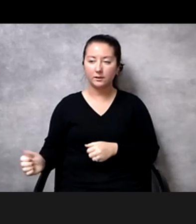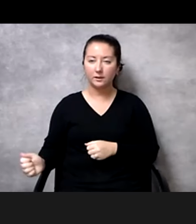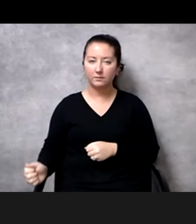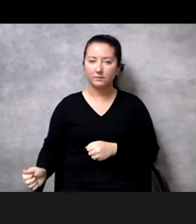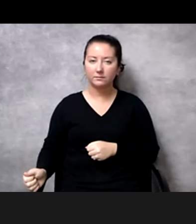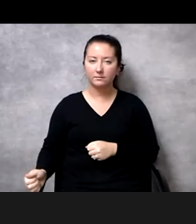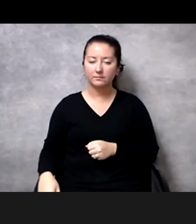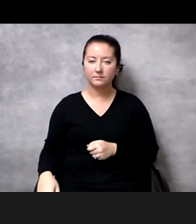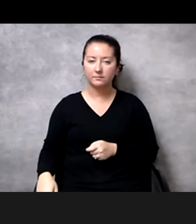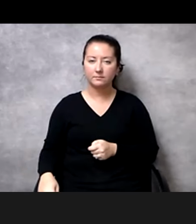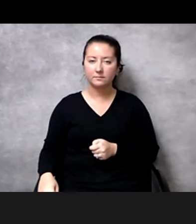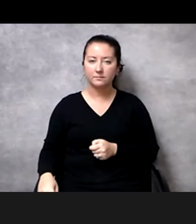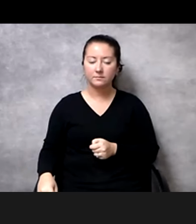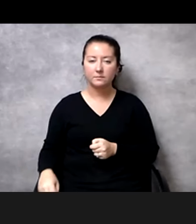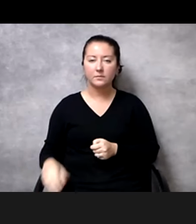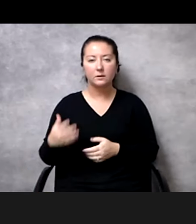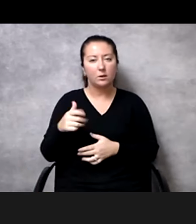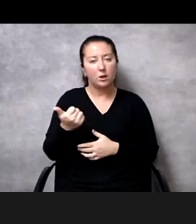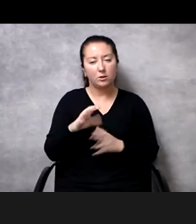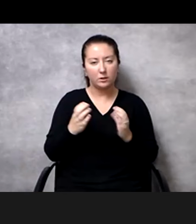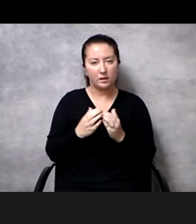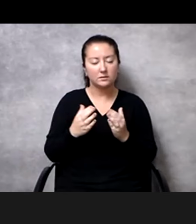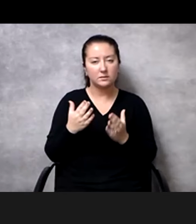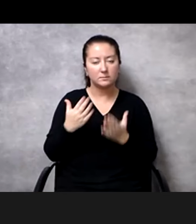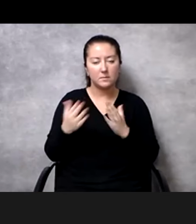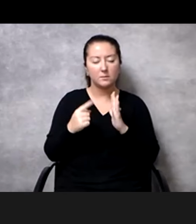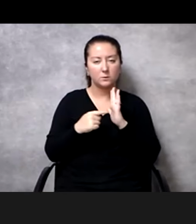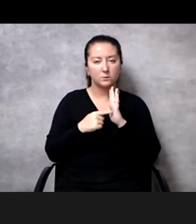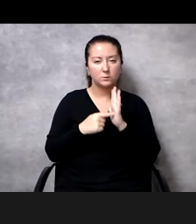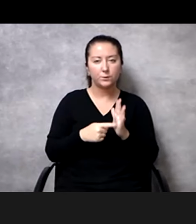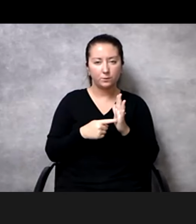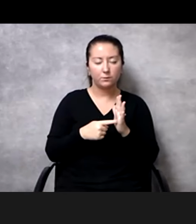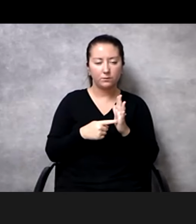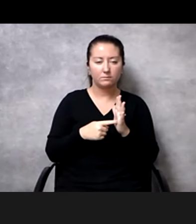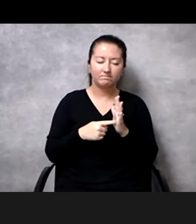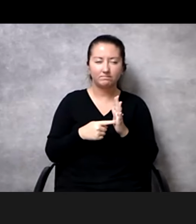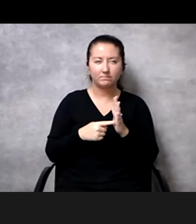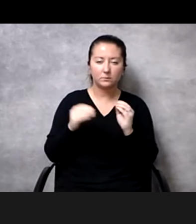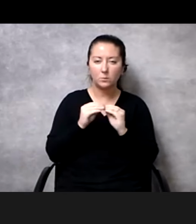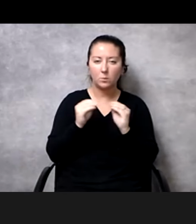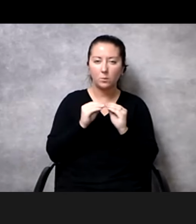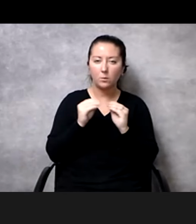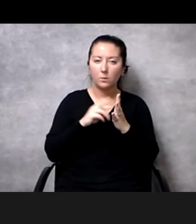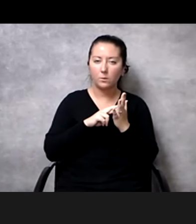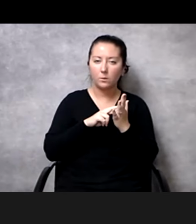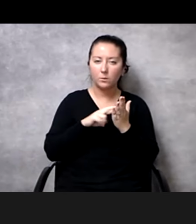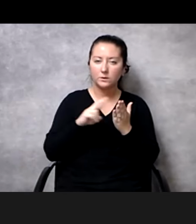different lab classes, obviously, that are kind of modeled after more research